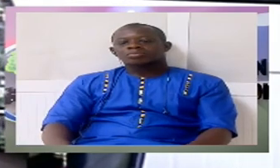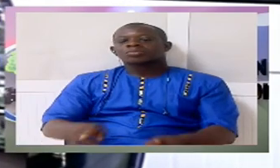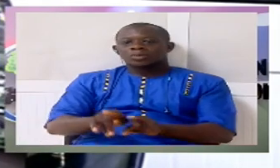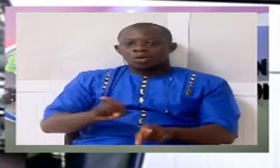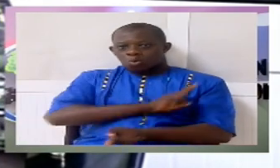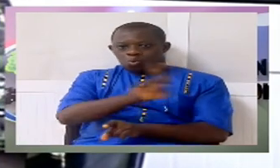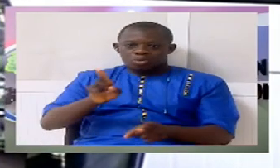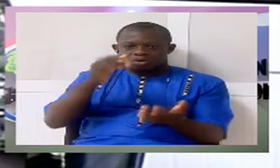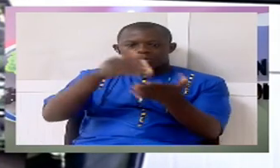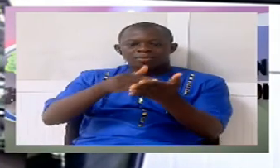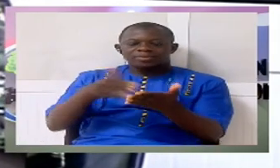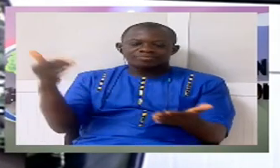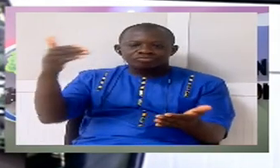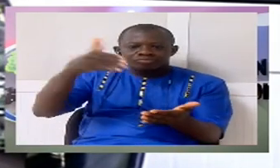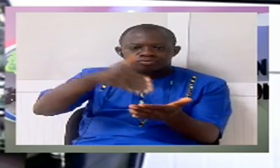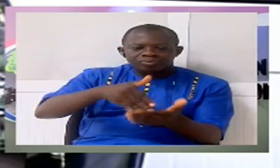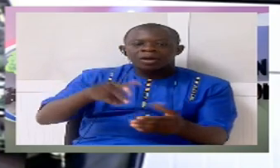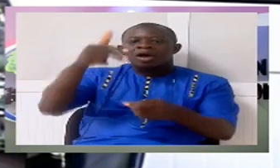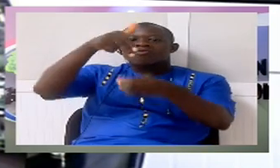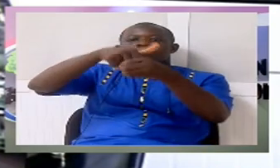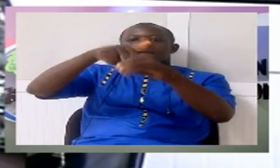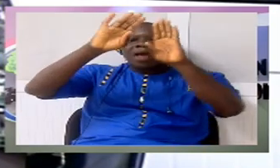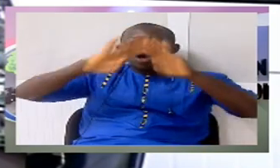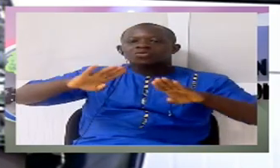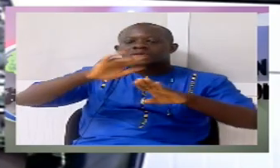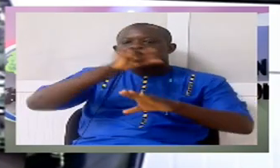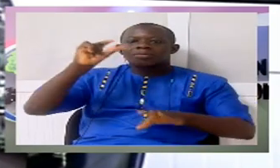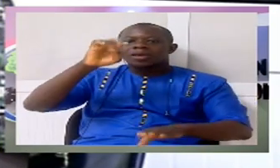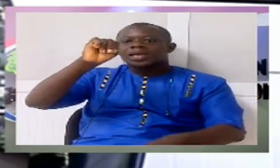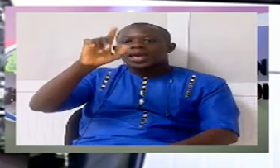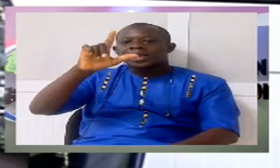please. We came when we arrived at the Eltin in Bijilo.